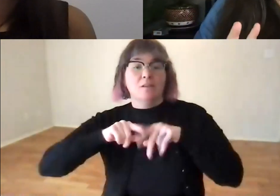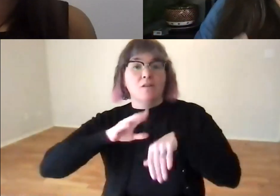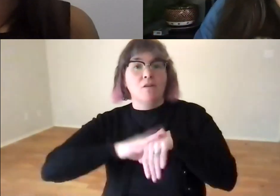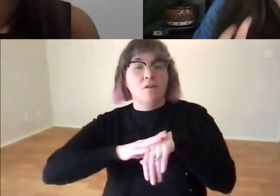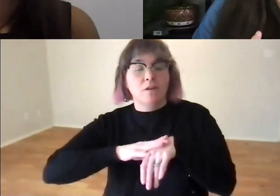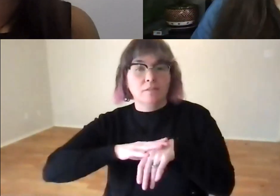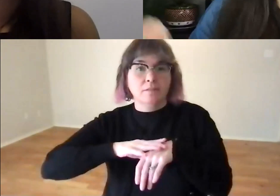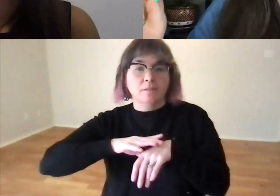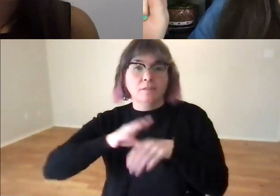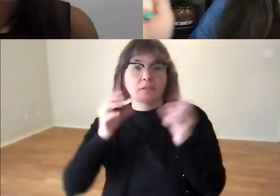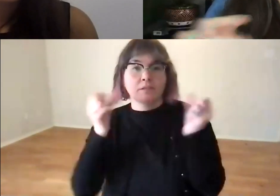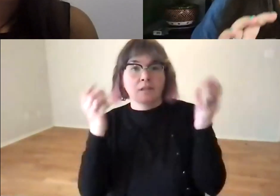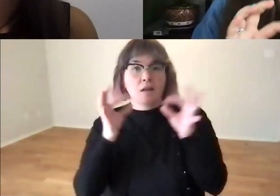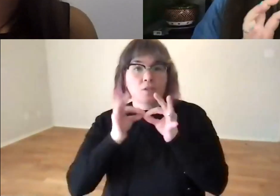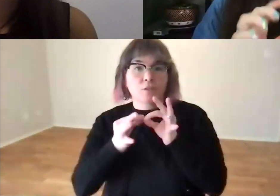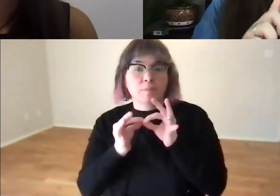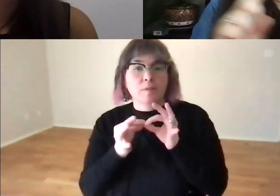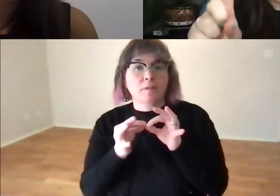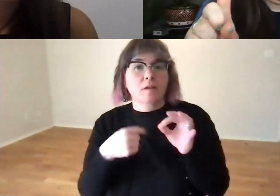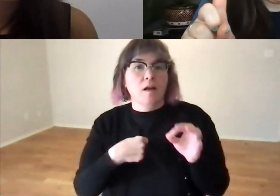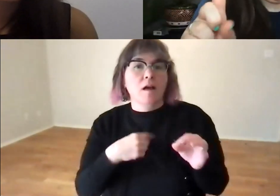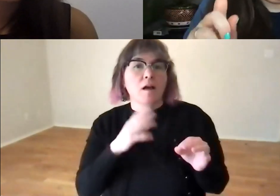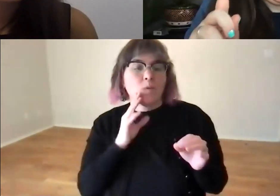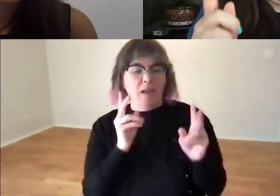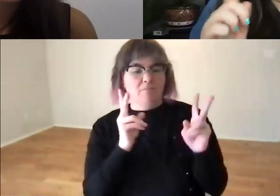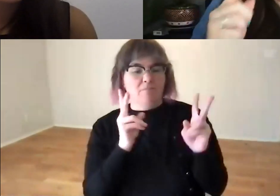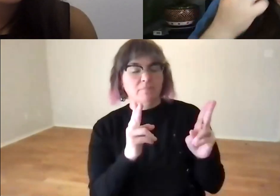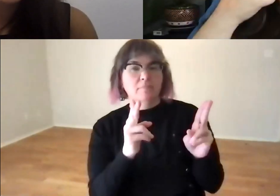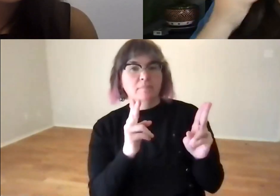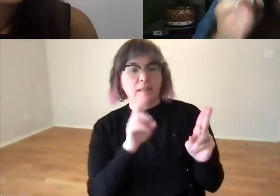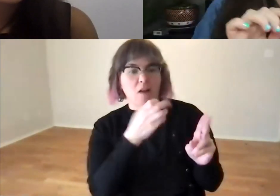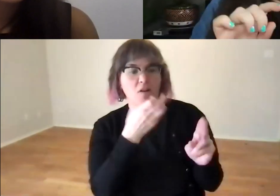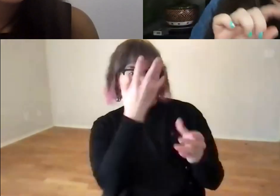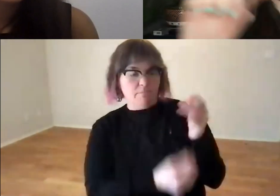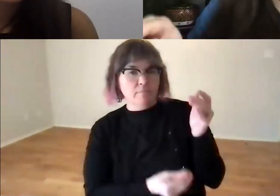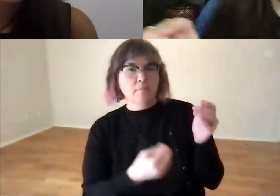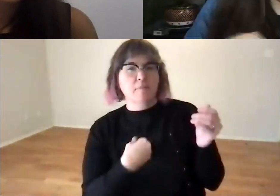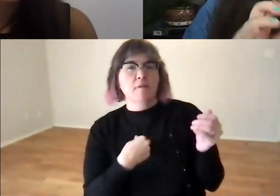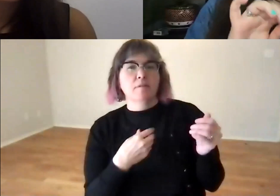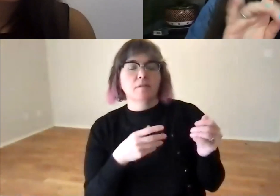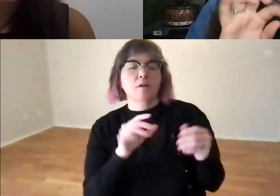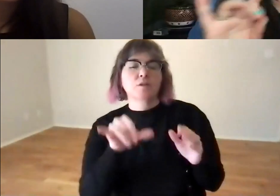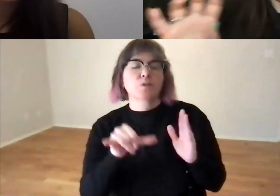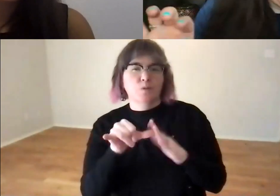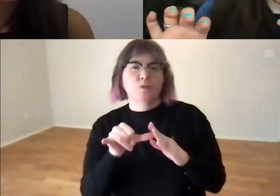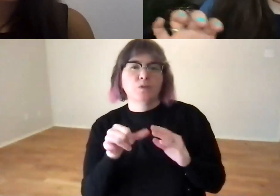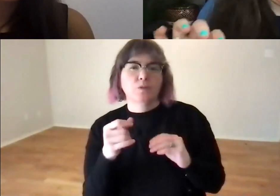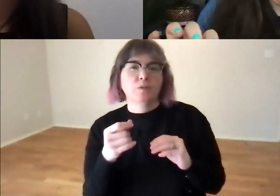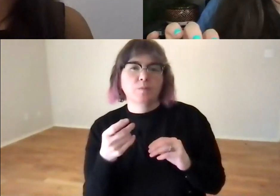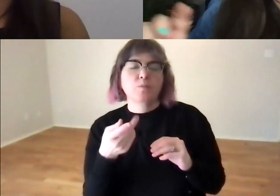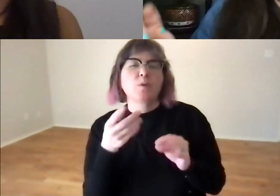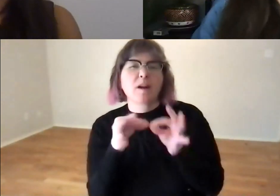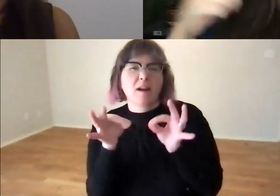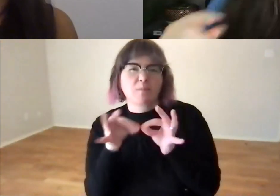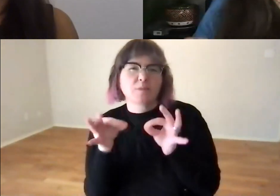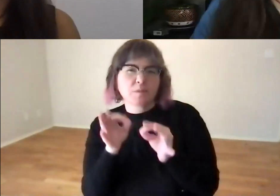on the signing, I'll, in that little portion where Erin wasn't visible on YouTube, I'll close caption